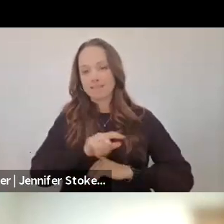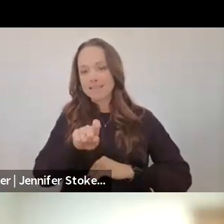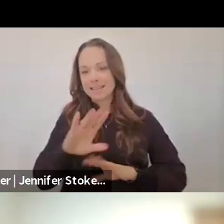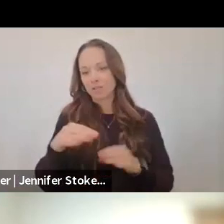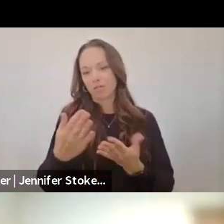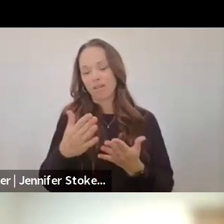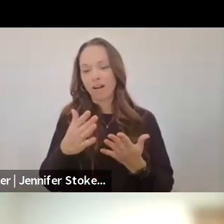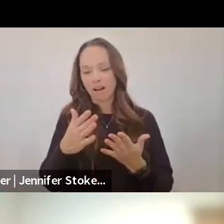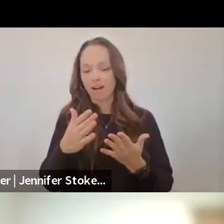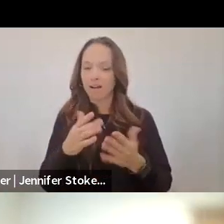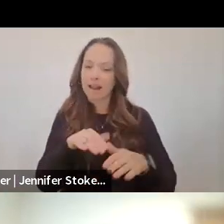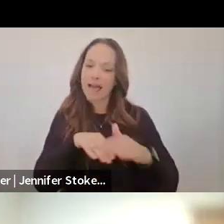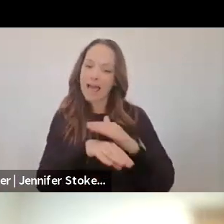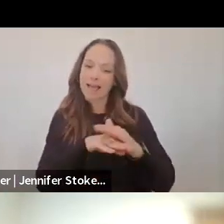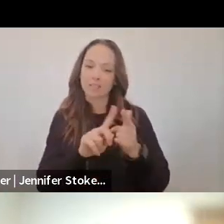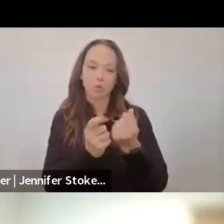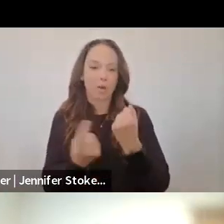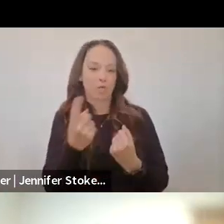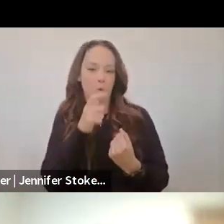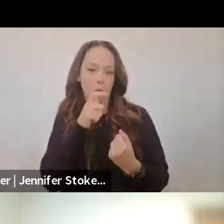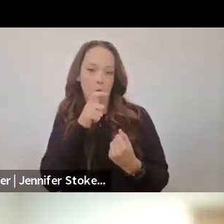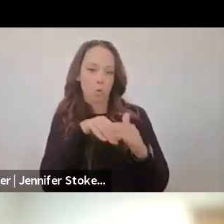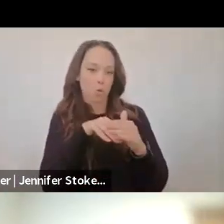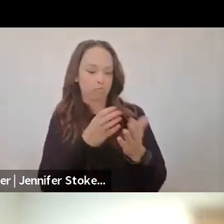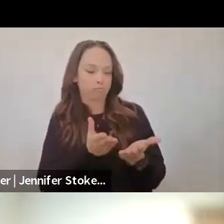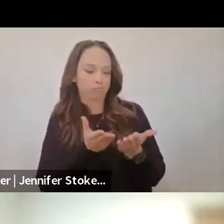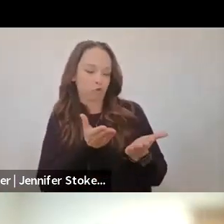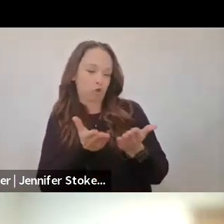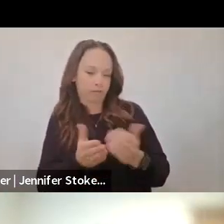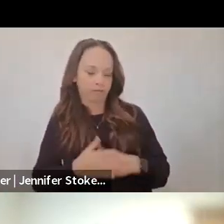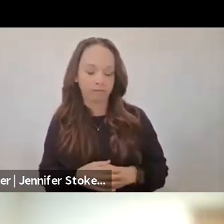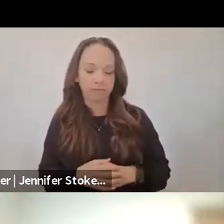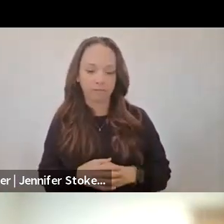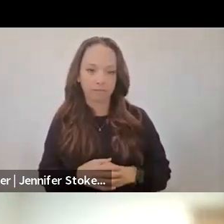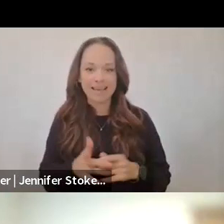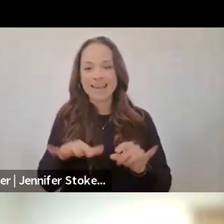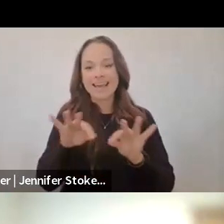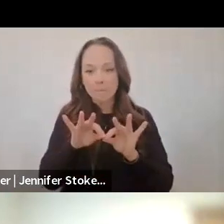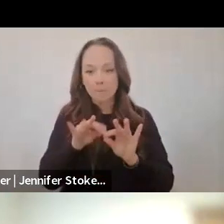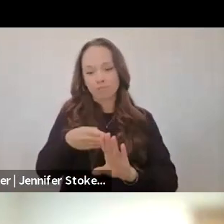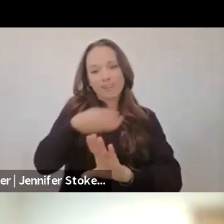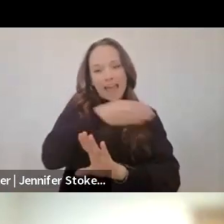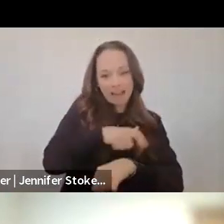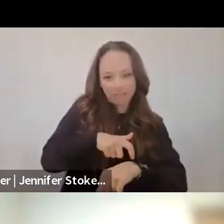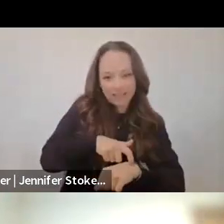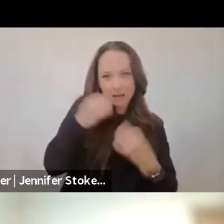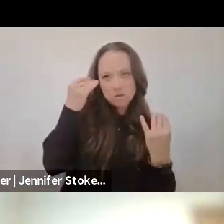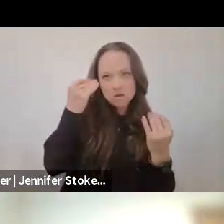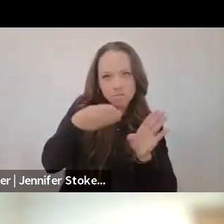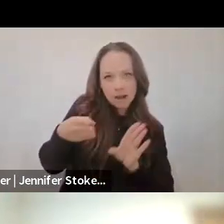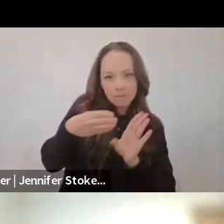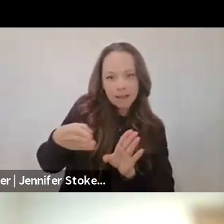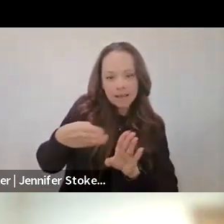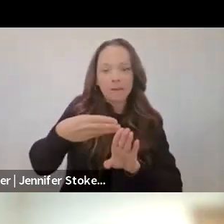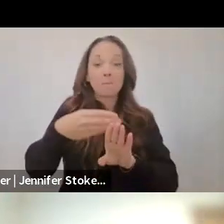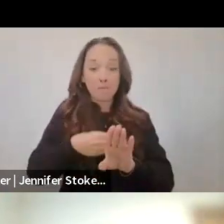of those that they serve. And it is making sure that you are thinking about it proactively before individuals who are